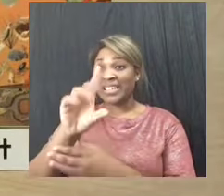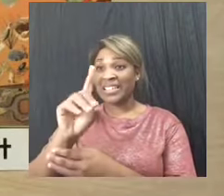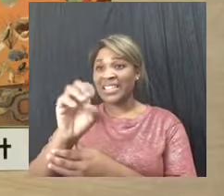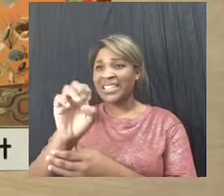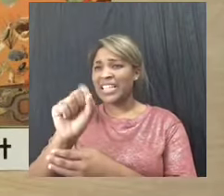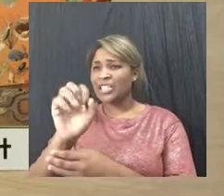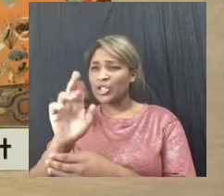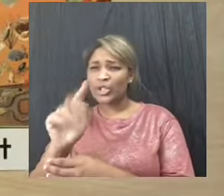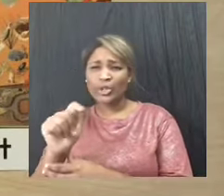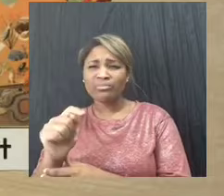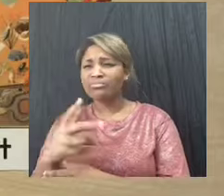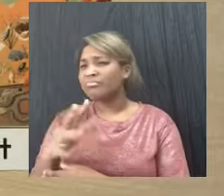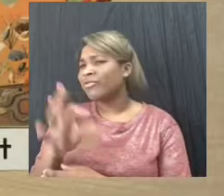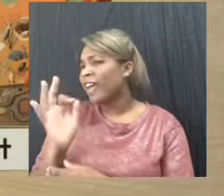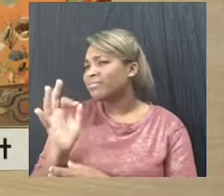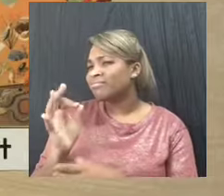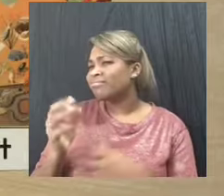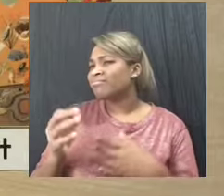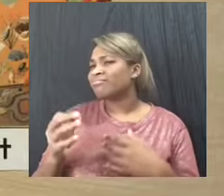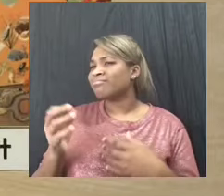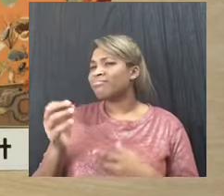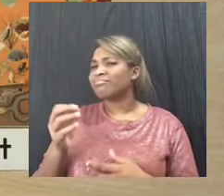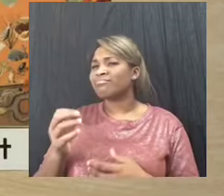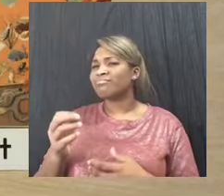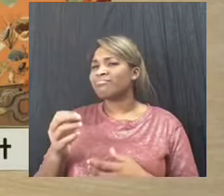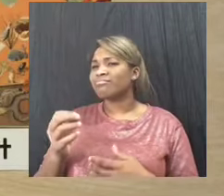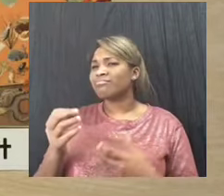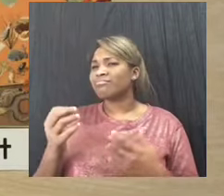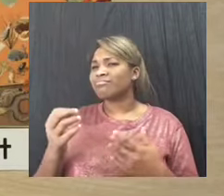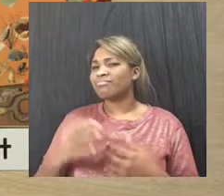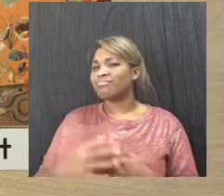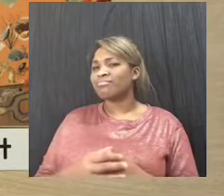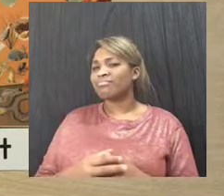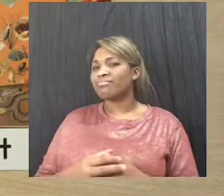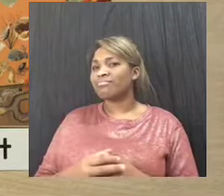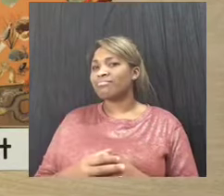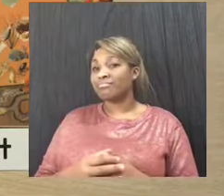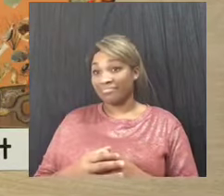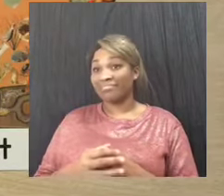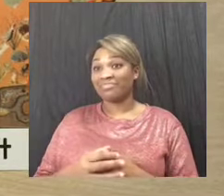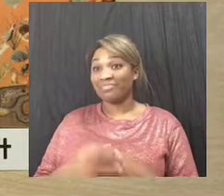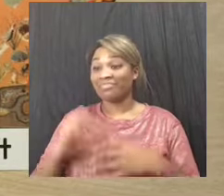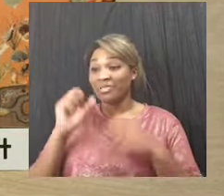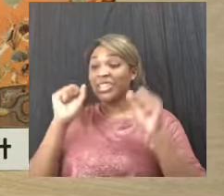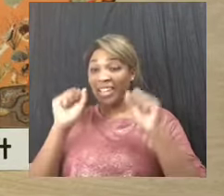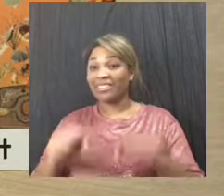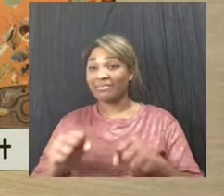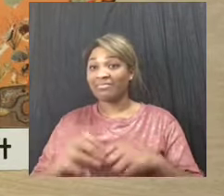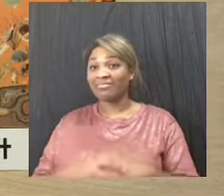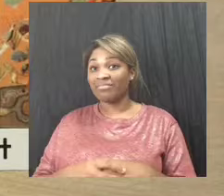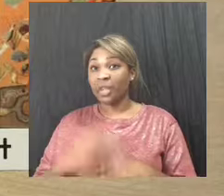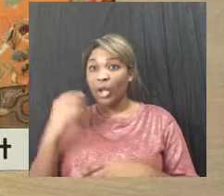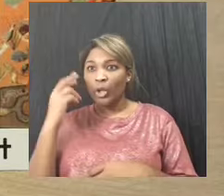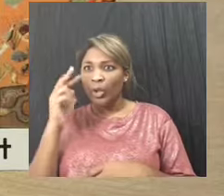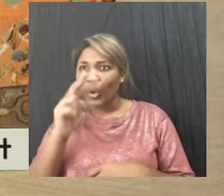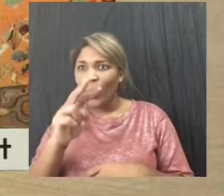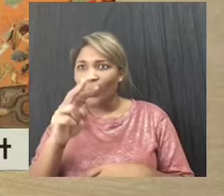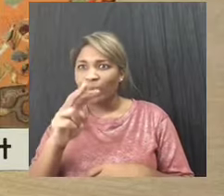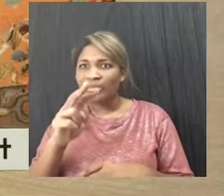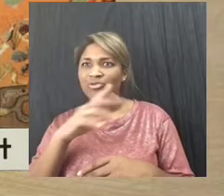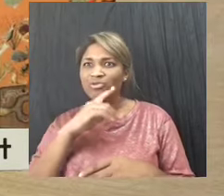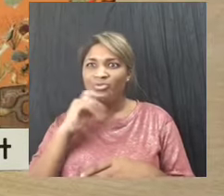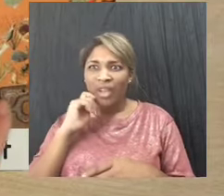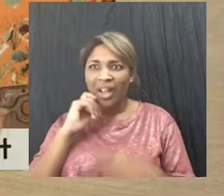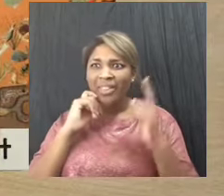find an ecosystem there? You can. Look at how dry it is. But